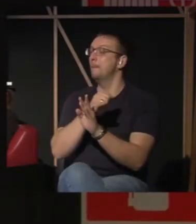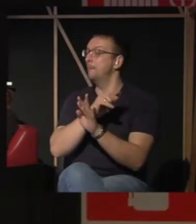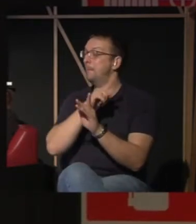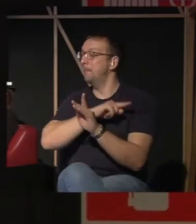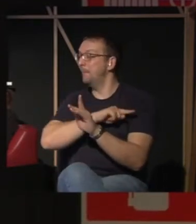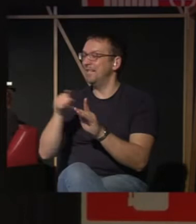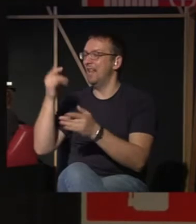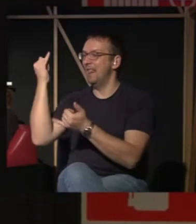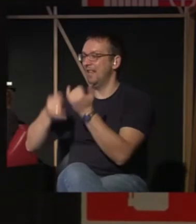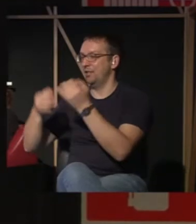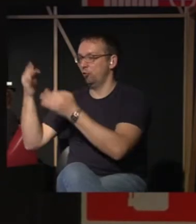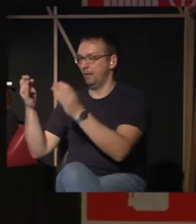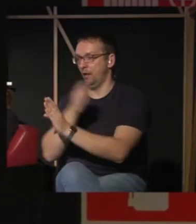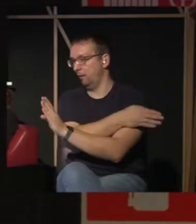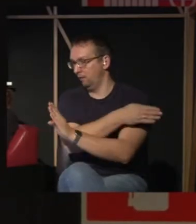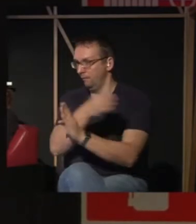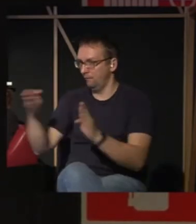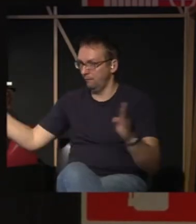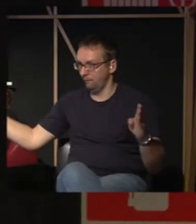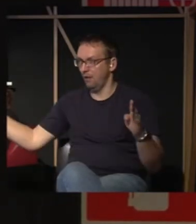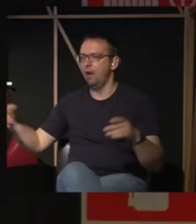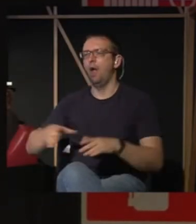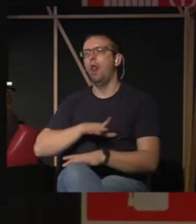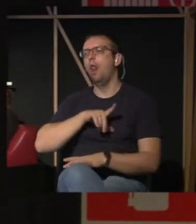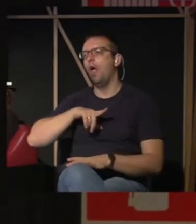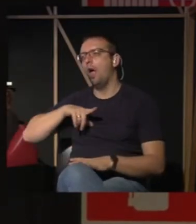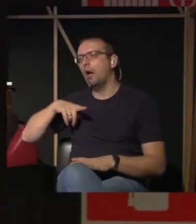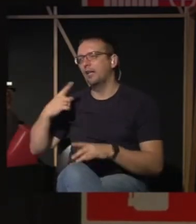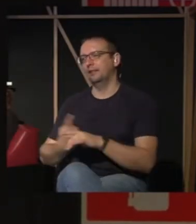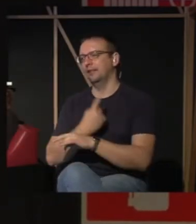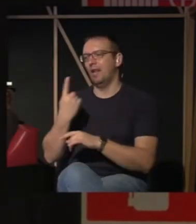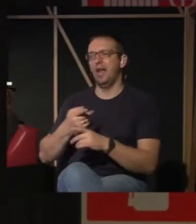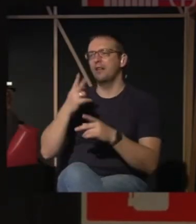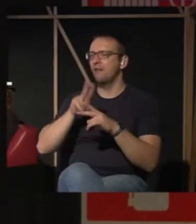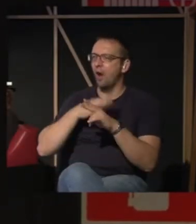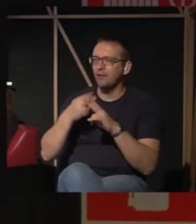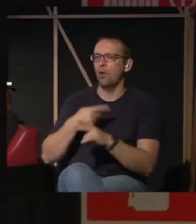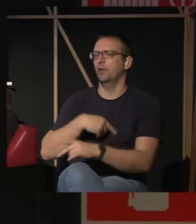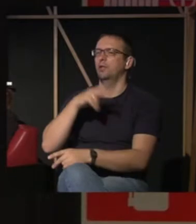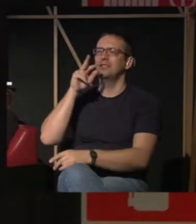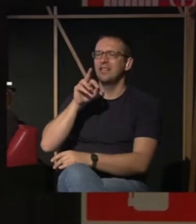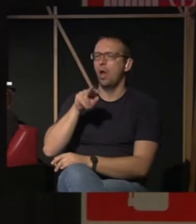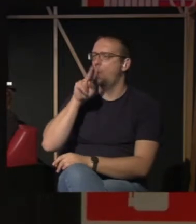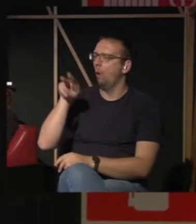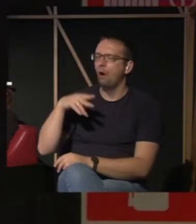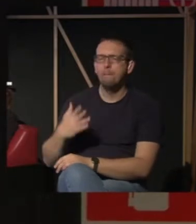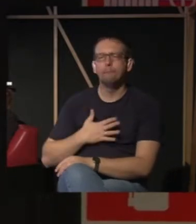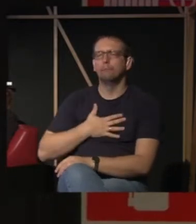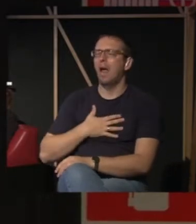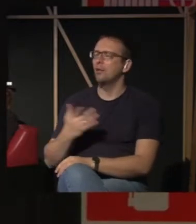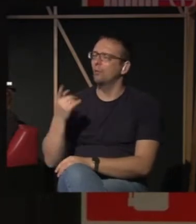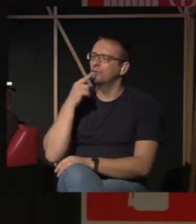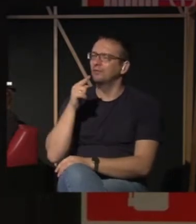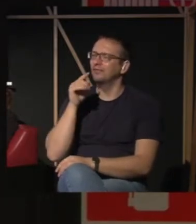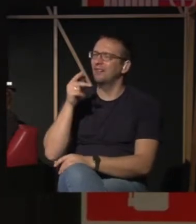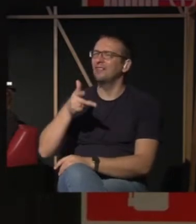were amazing with us. They also dedicated 12 staff members from their team and